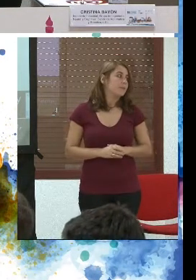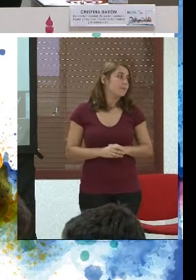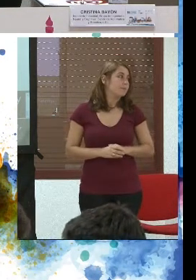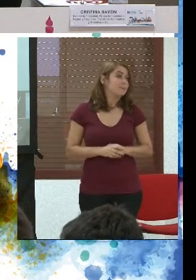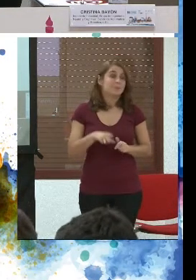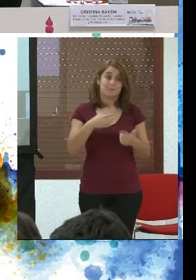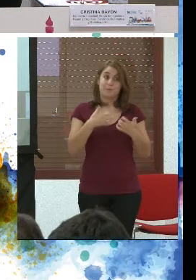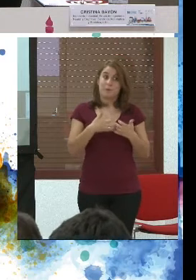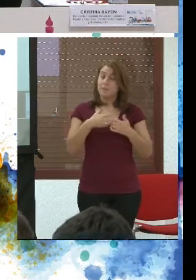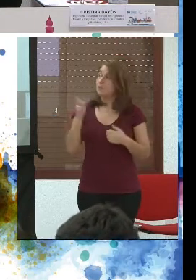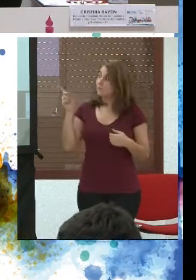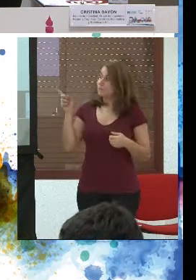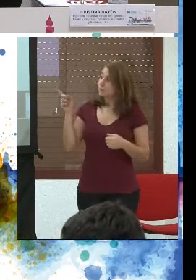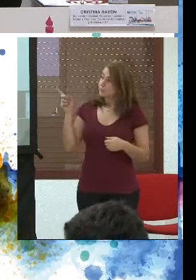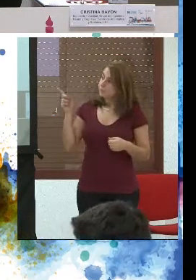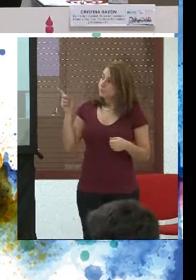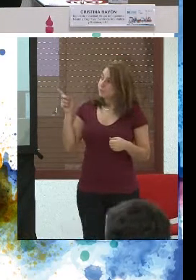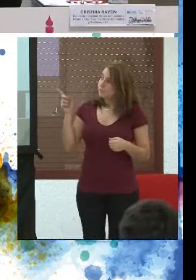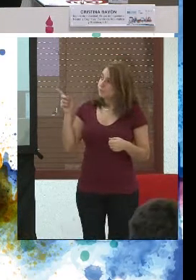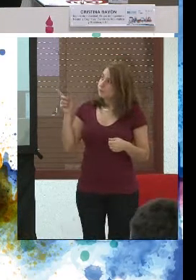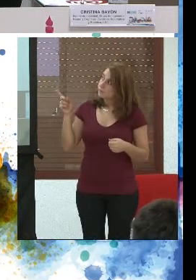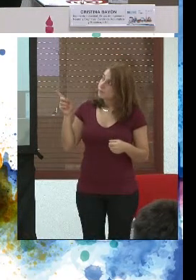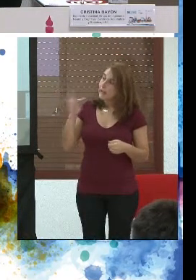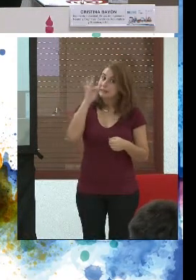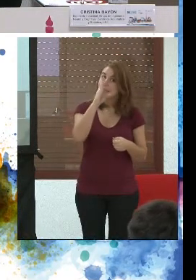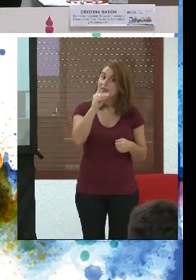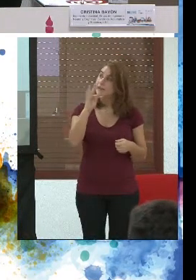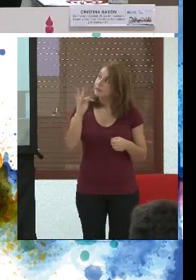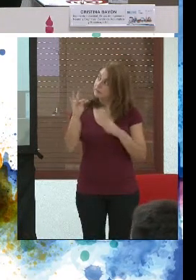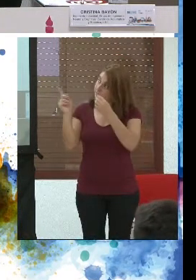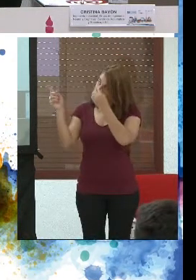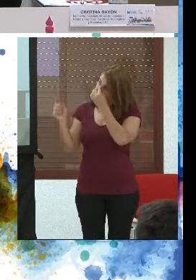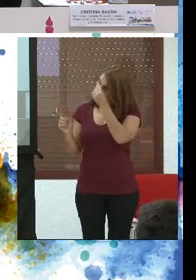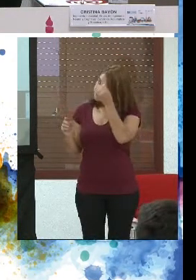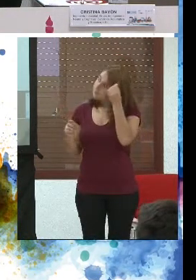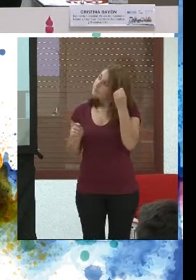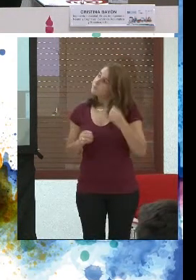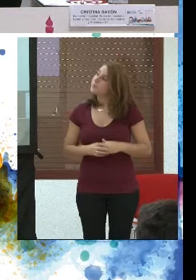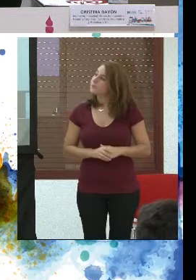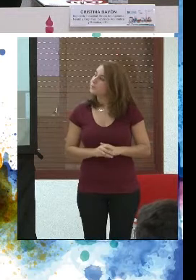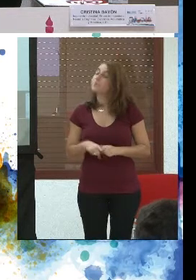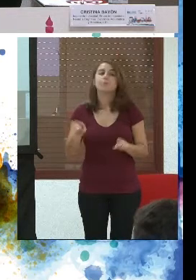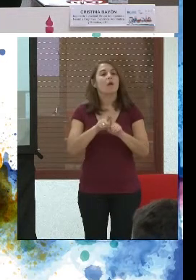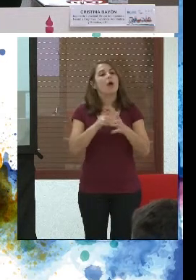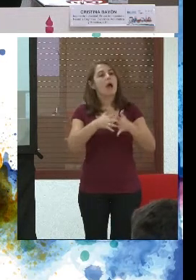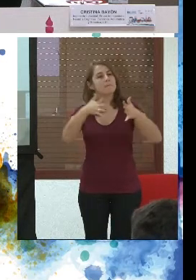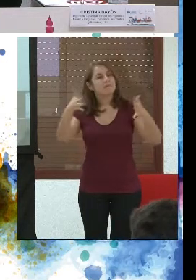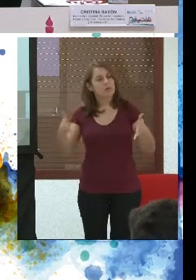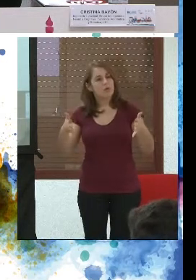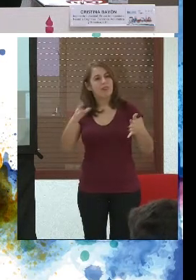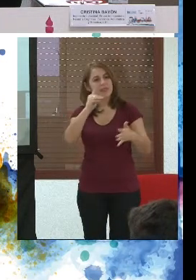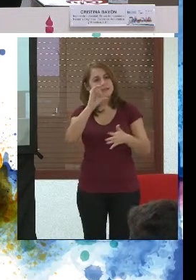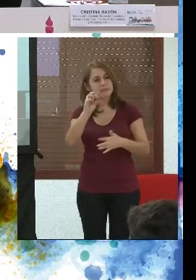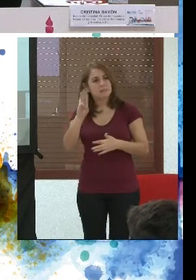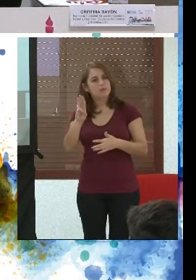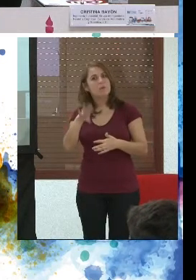signals. This device, which you see here, is the TDT, Tucker Davis technology, which is an amplifier plus